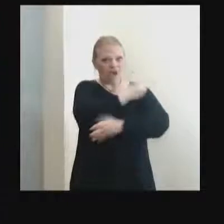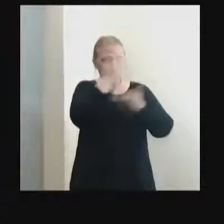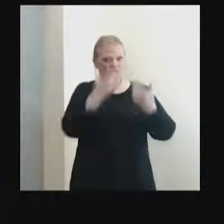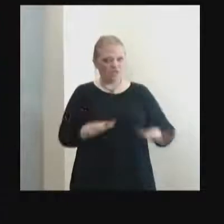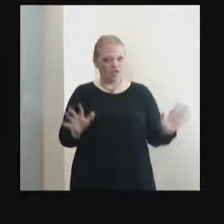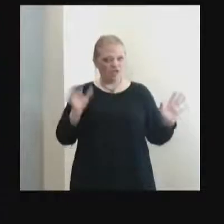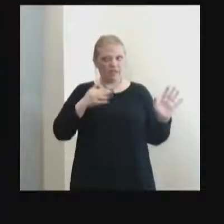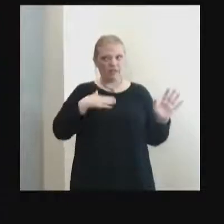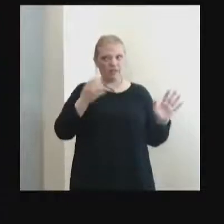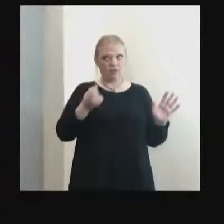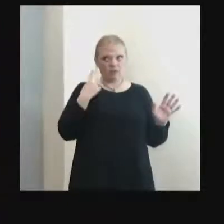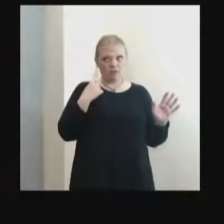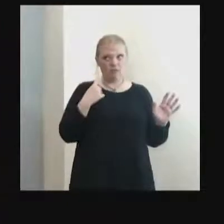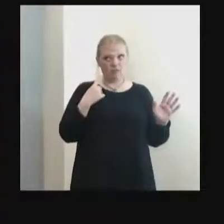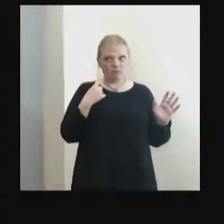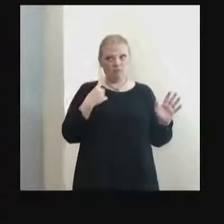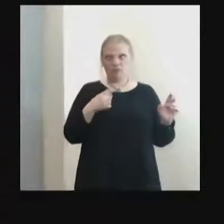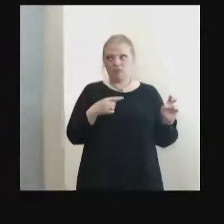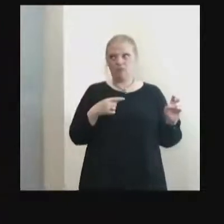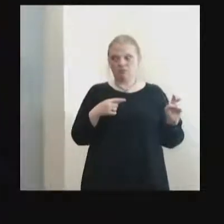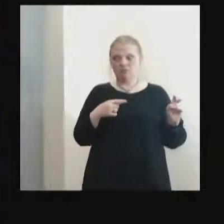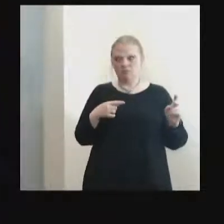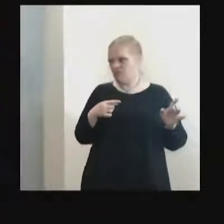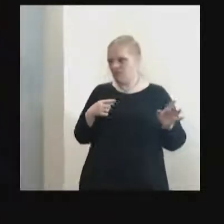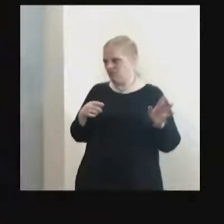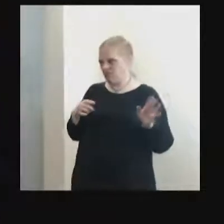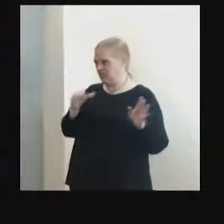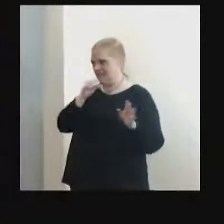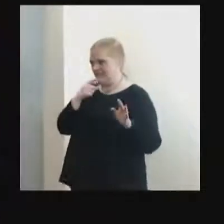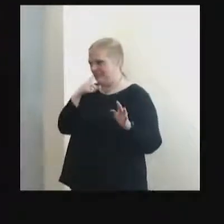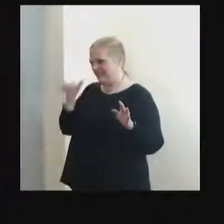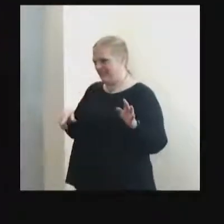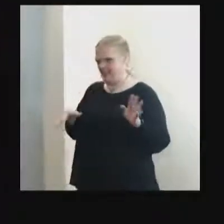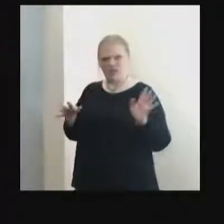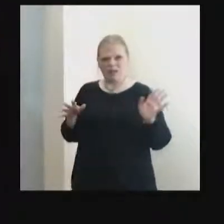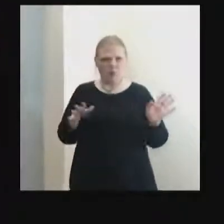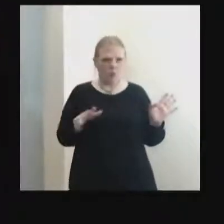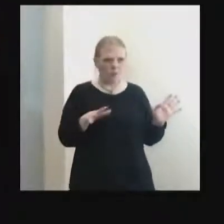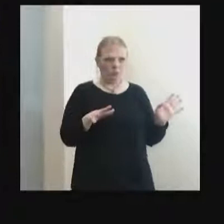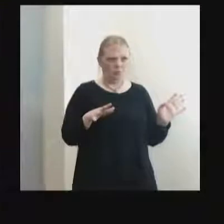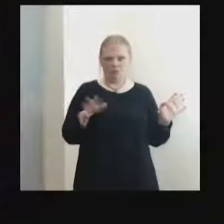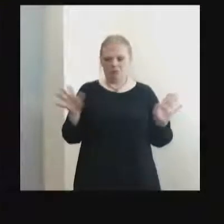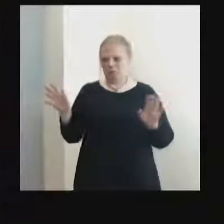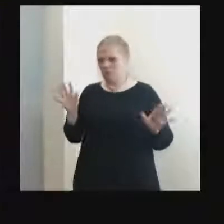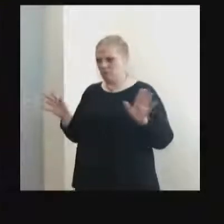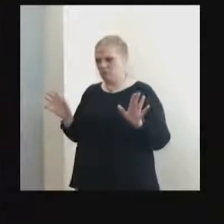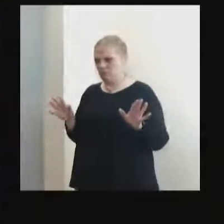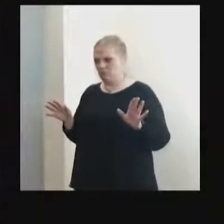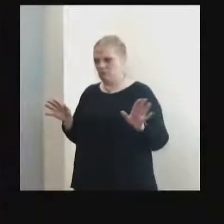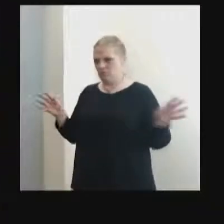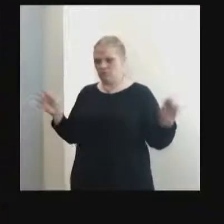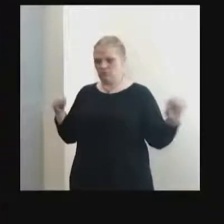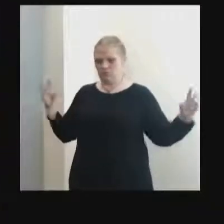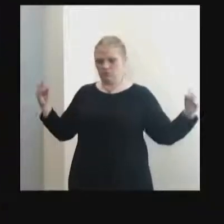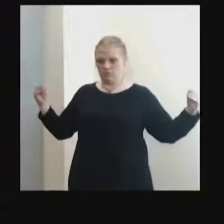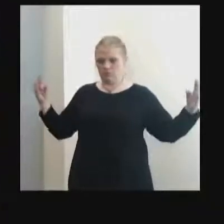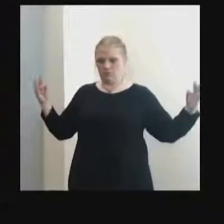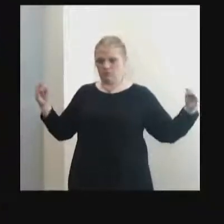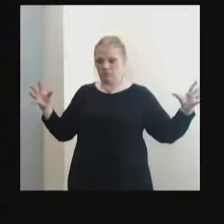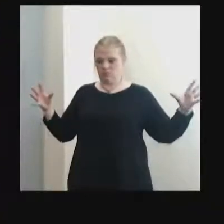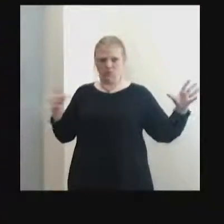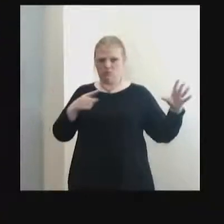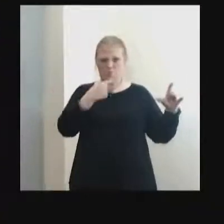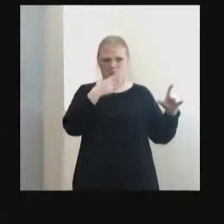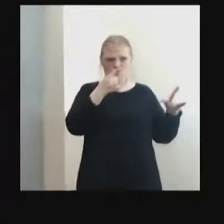That's my understanding. Did I not say that? No, you didn't. So they need to be fully vaccinated? No, Yeah. You just said could